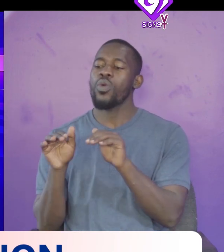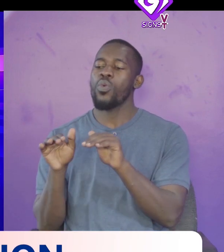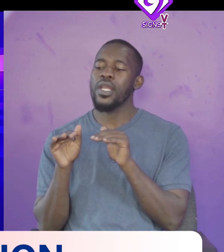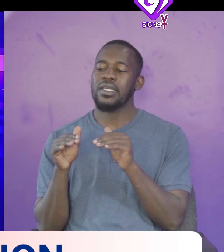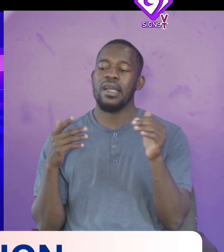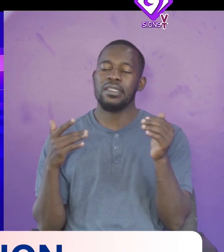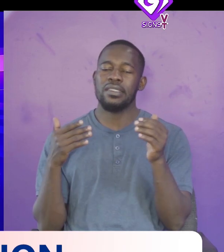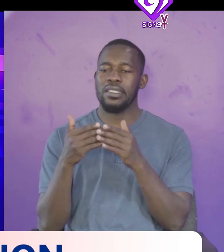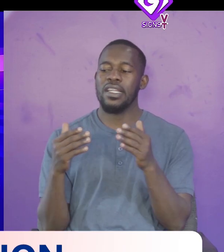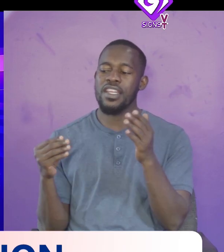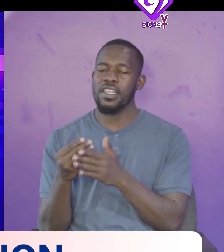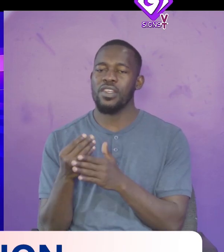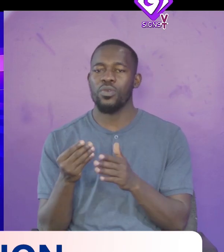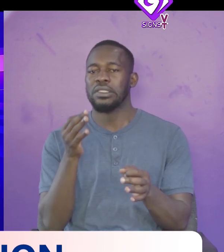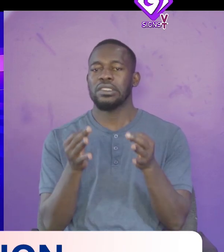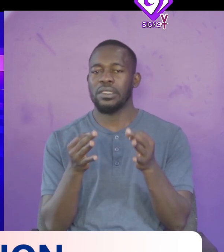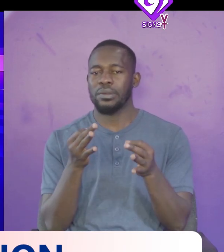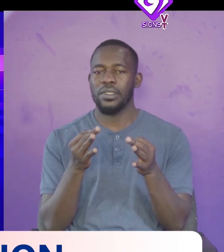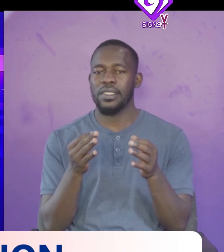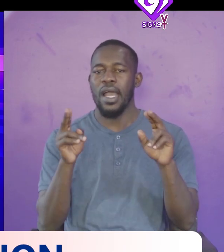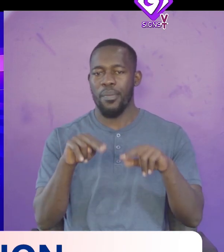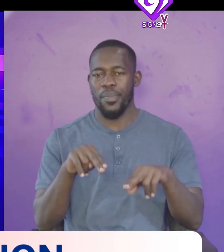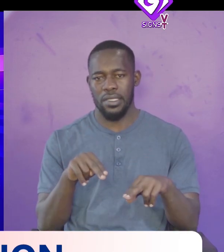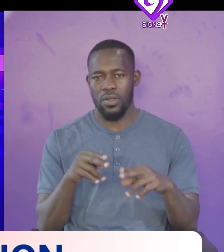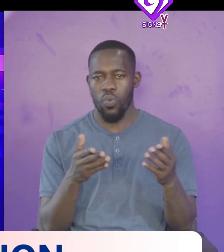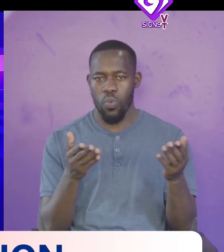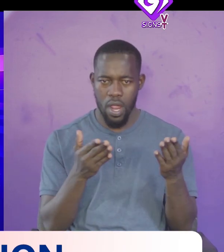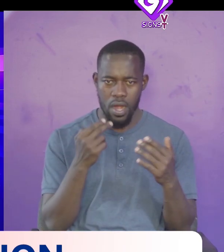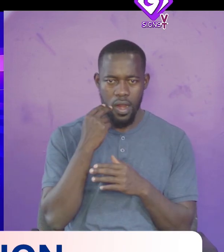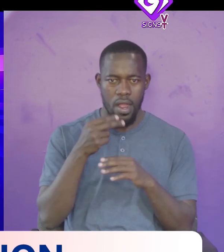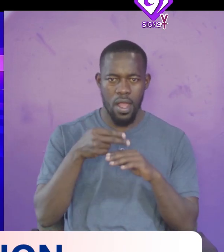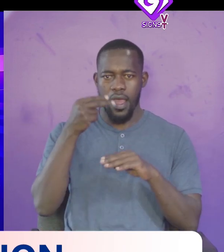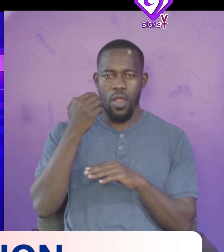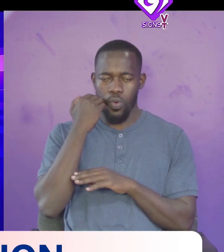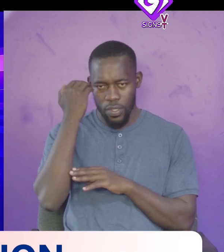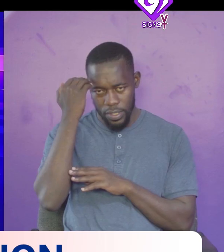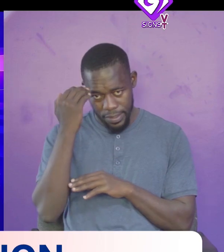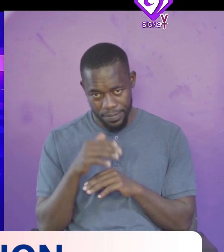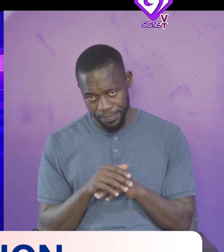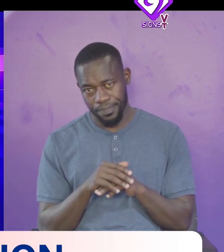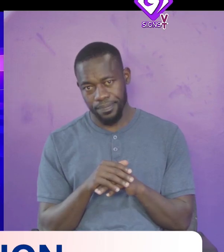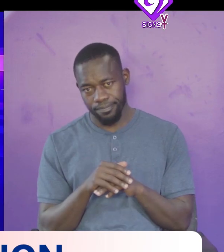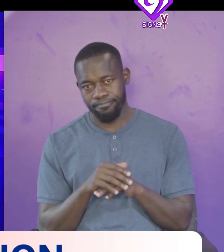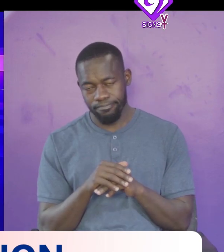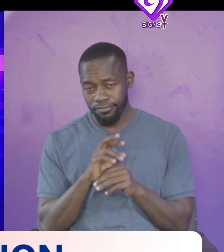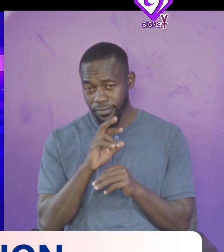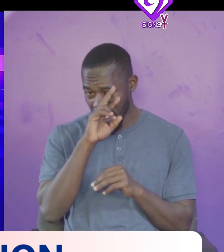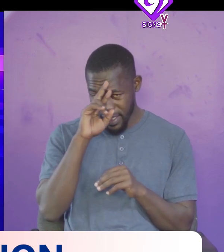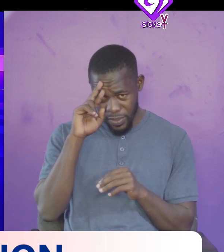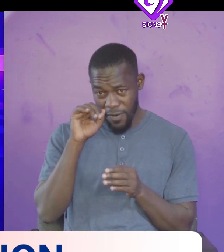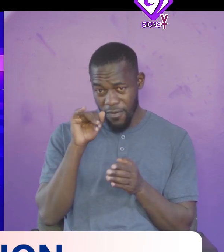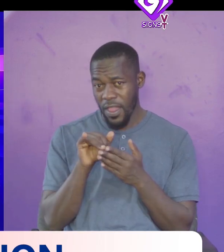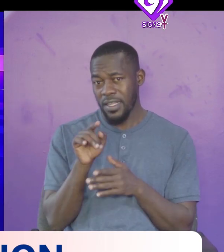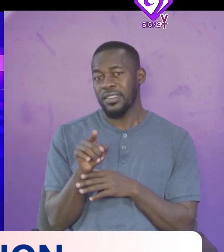court. Okay. But now, that is because there is an appeal. The reason that stay is given is because there is an appeal